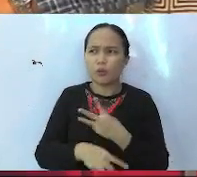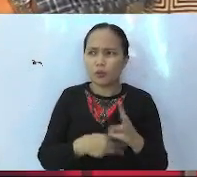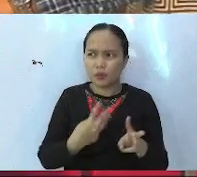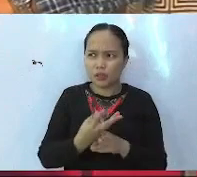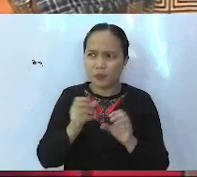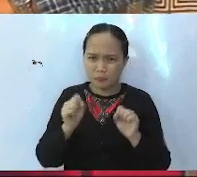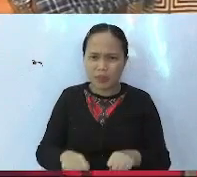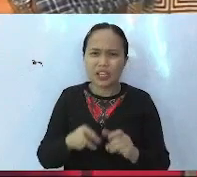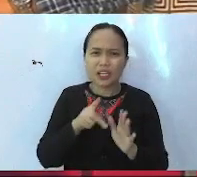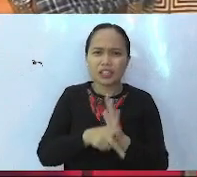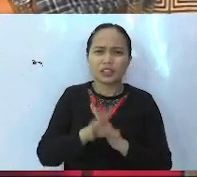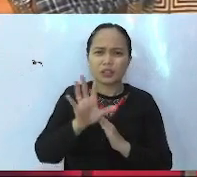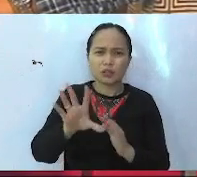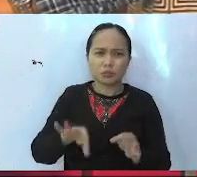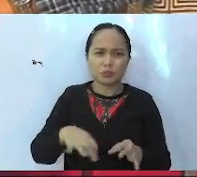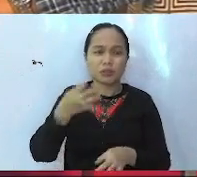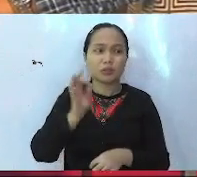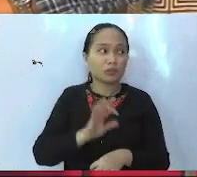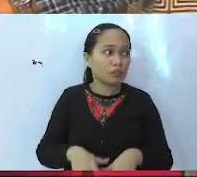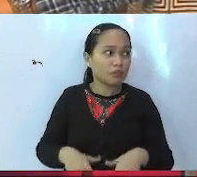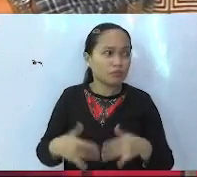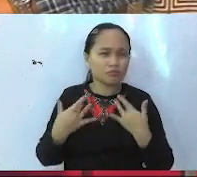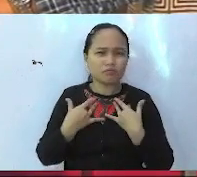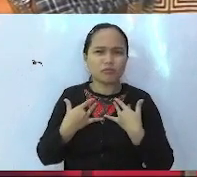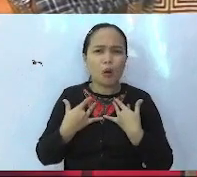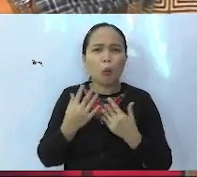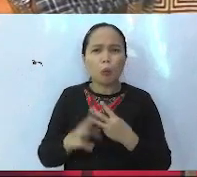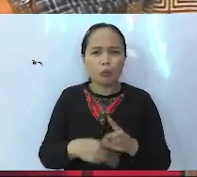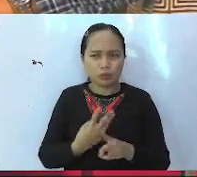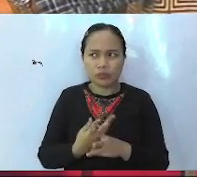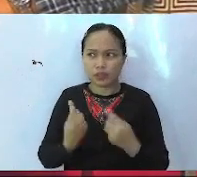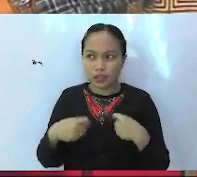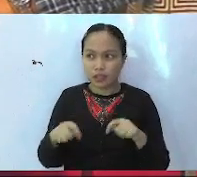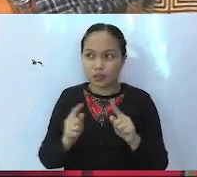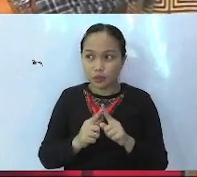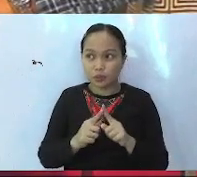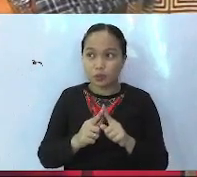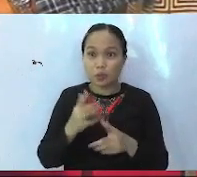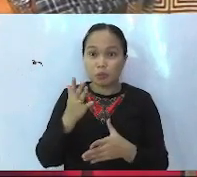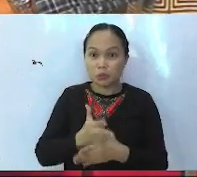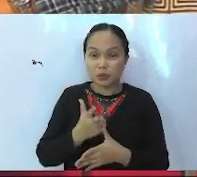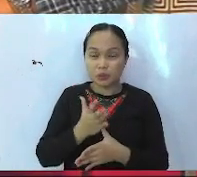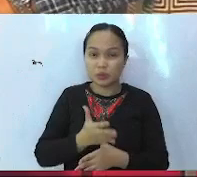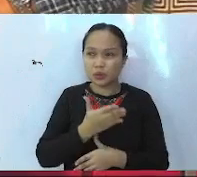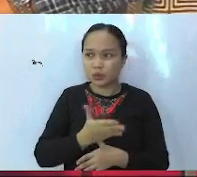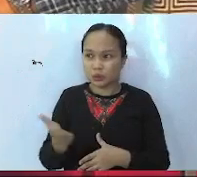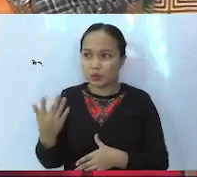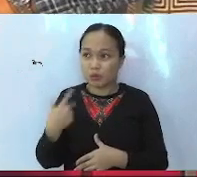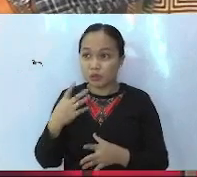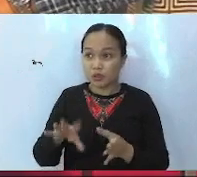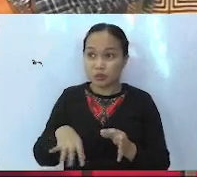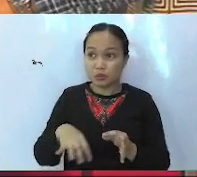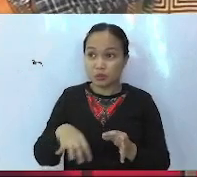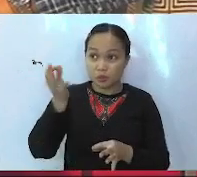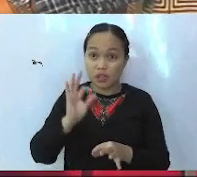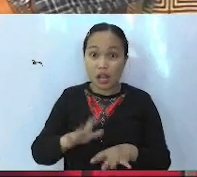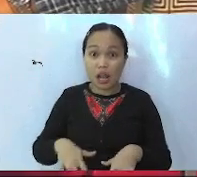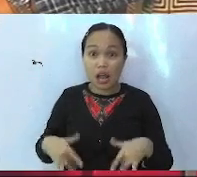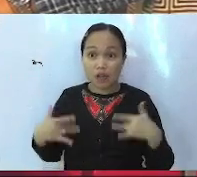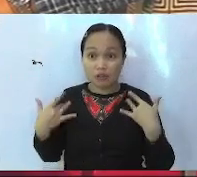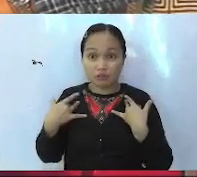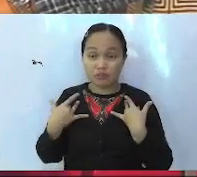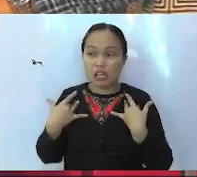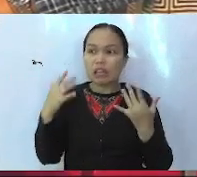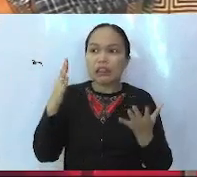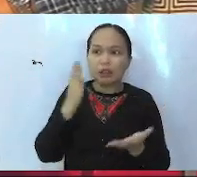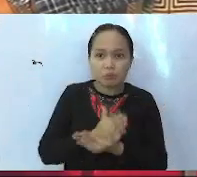your spiritual life. You see, the world is trying to hinder you to have that, you know, your spiritual life alive.